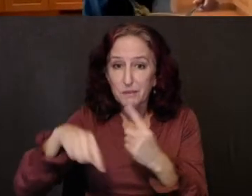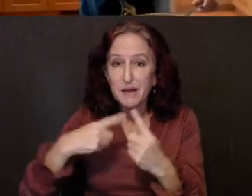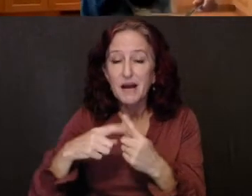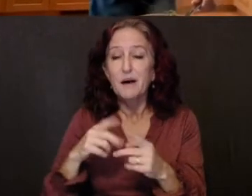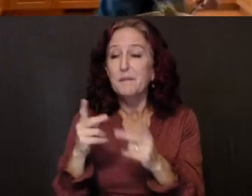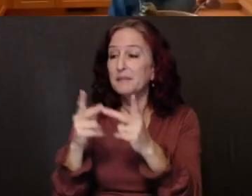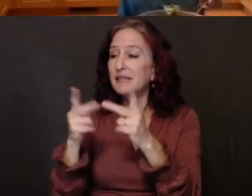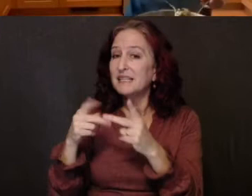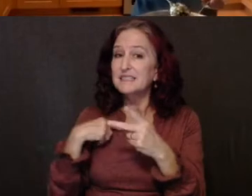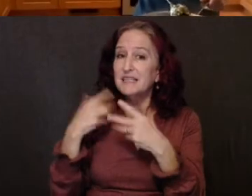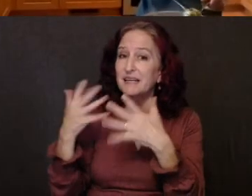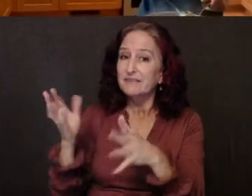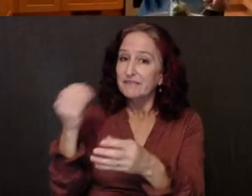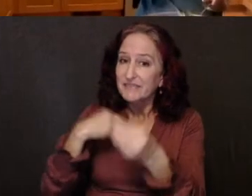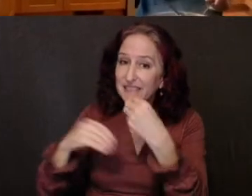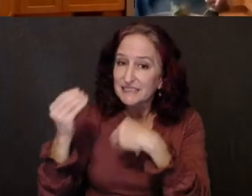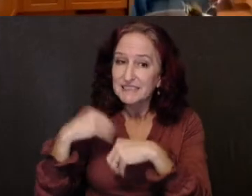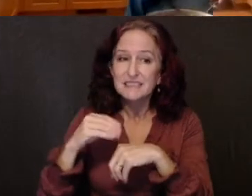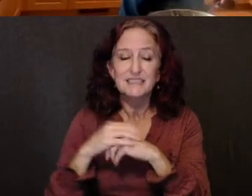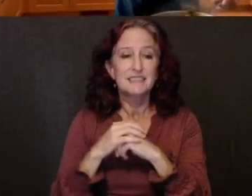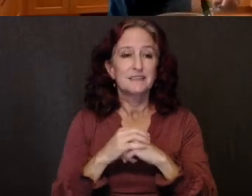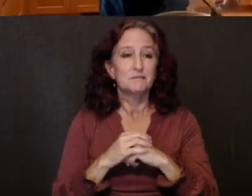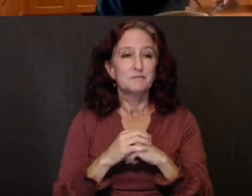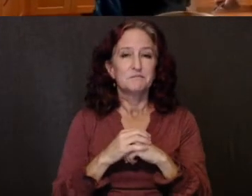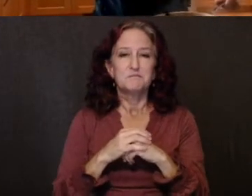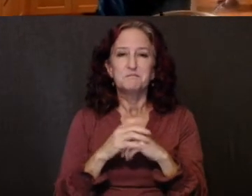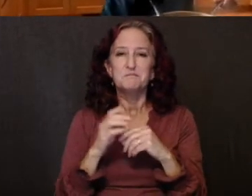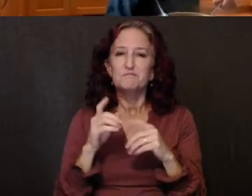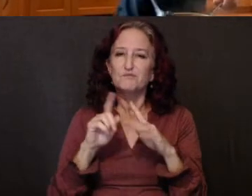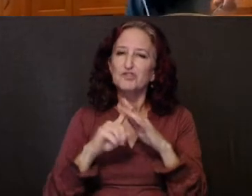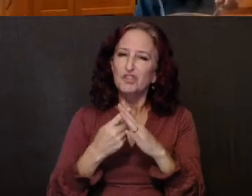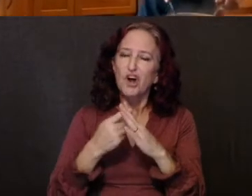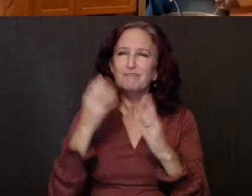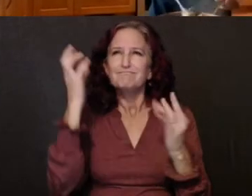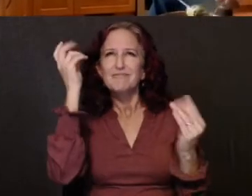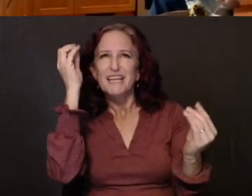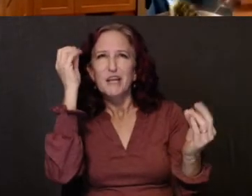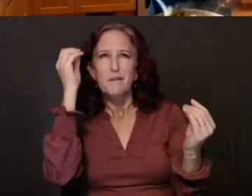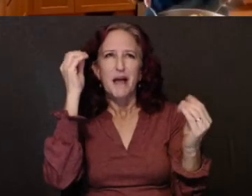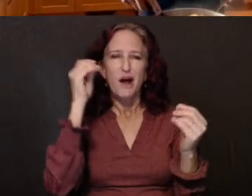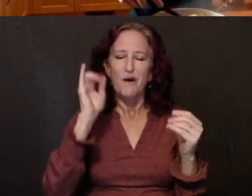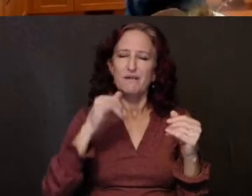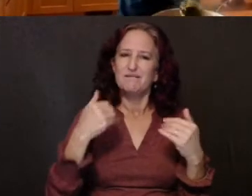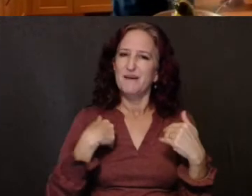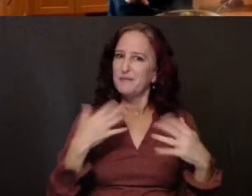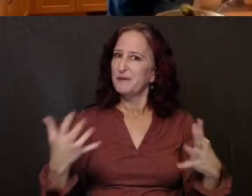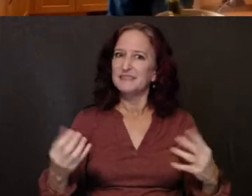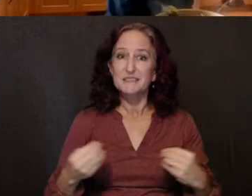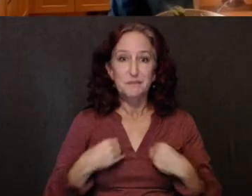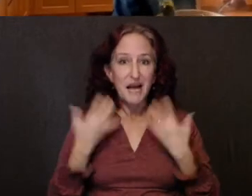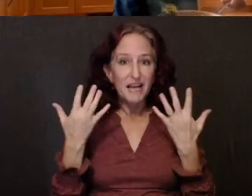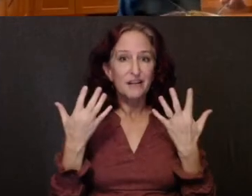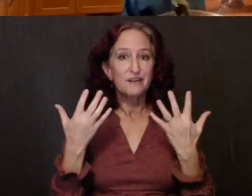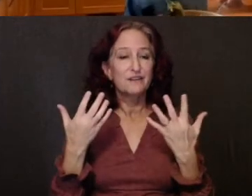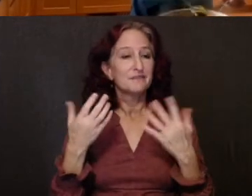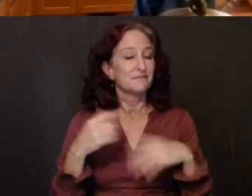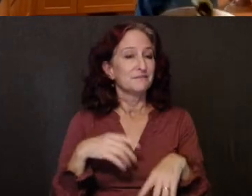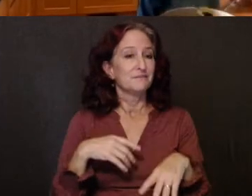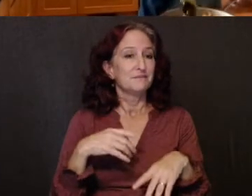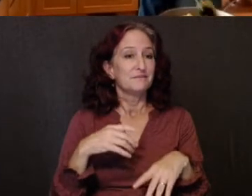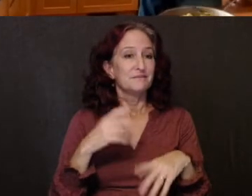I've been, or just recipes I stumbled upon, or things I've eaten in places,